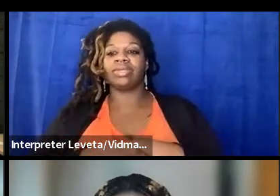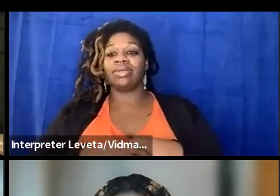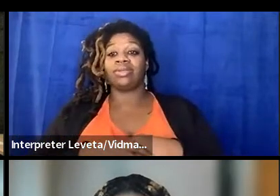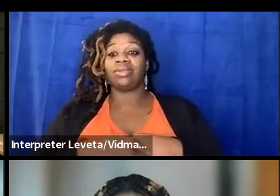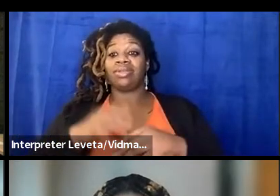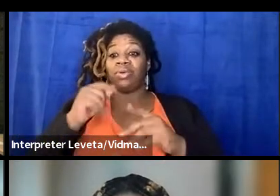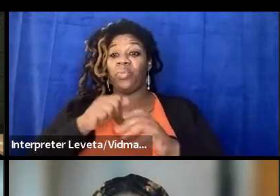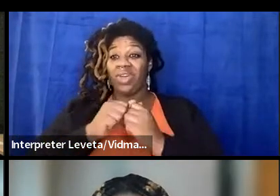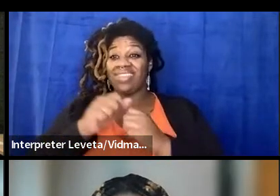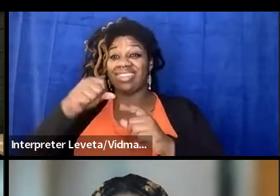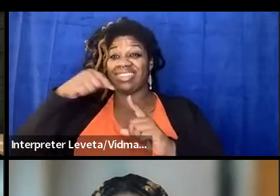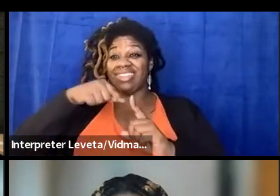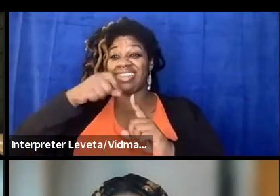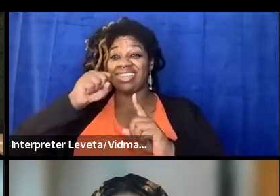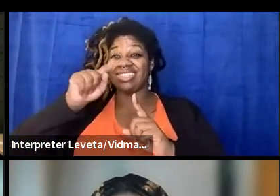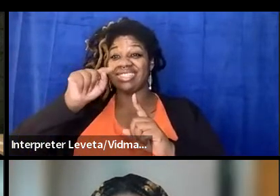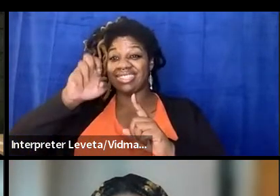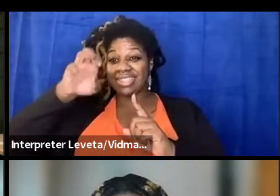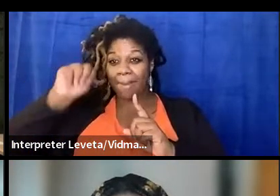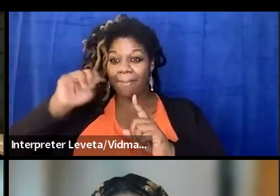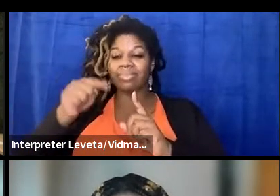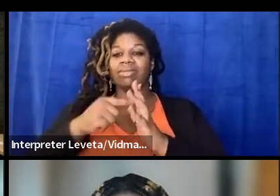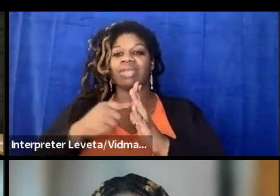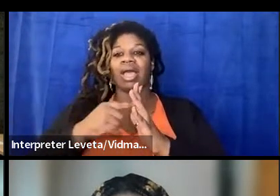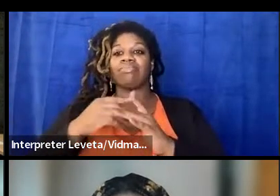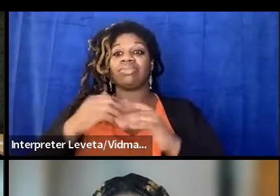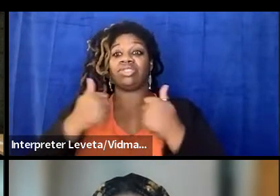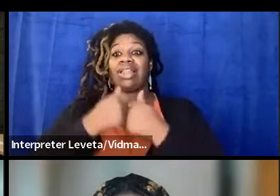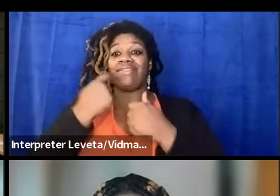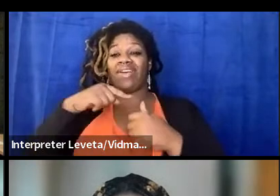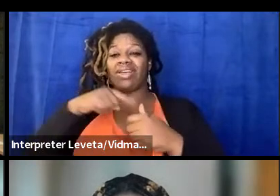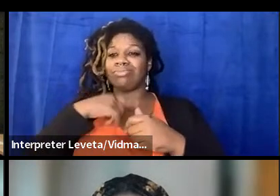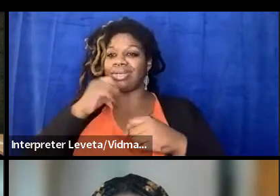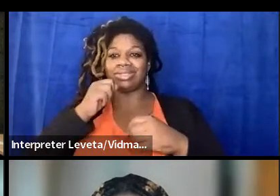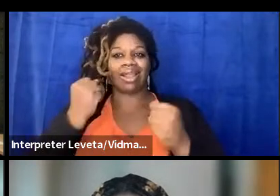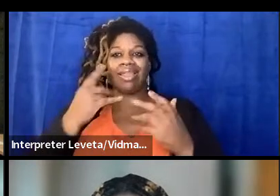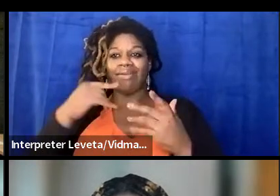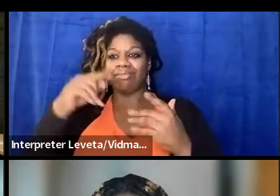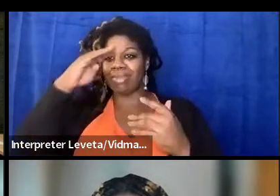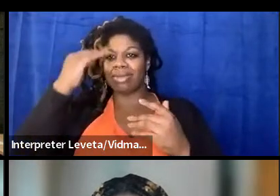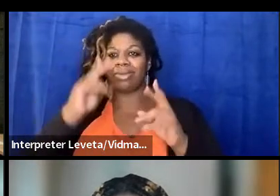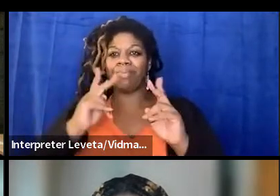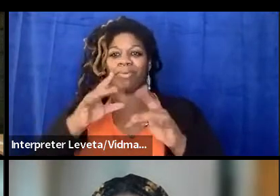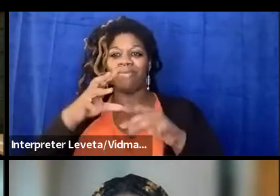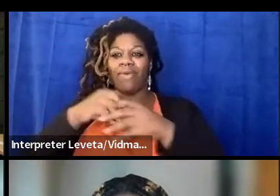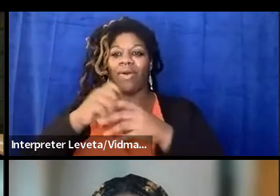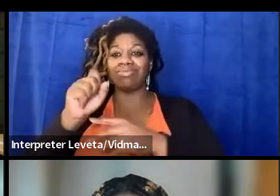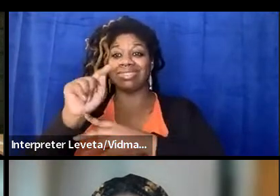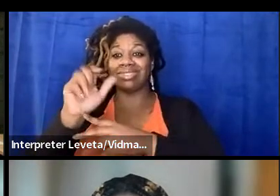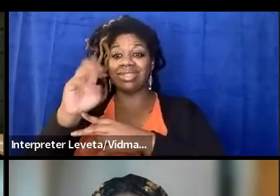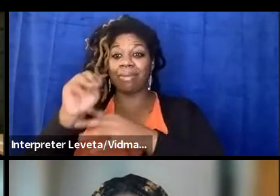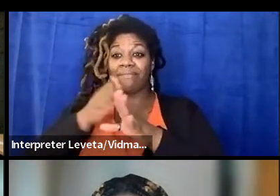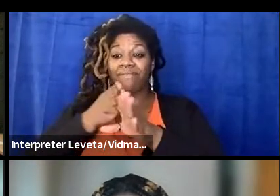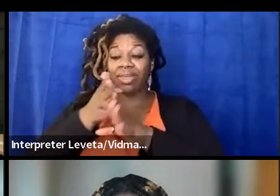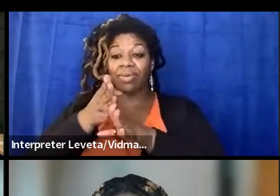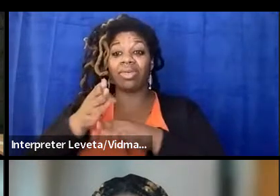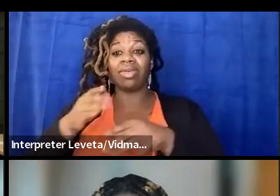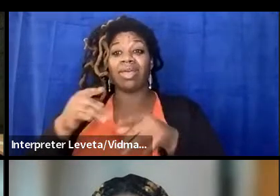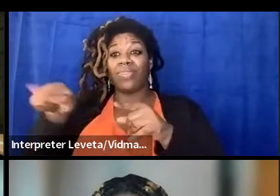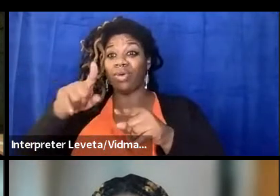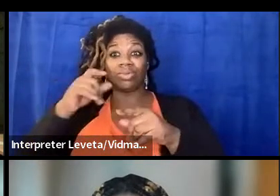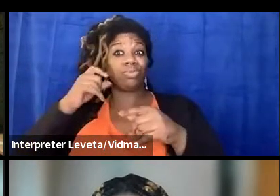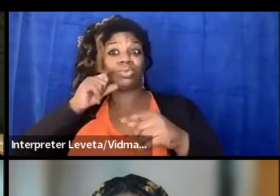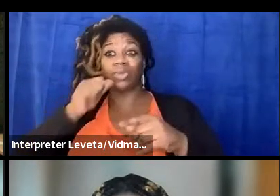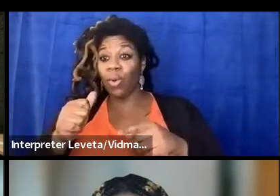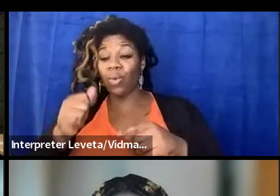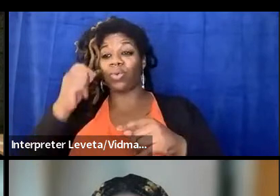really, really challenging for us because there aren't a lot of people that look like us in the STEM fields. And then the people who don't look like